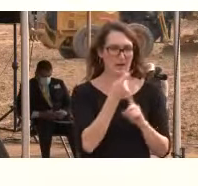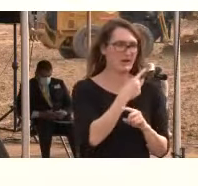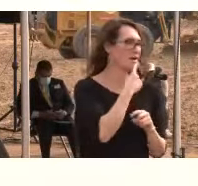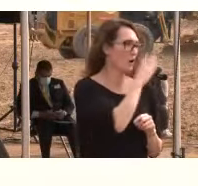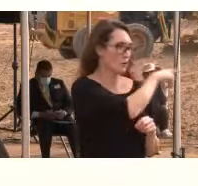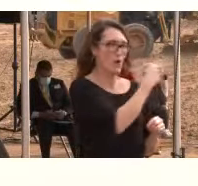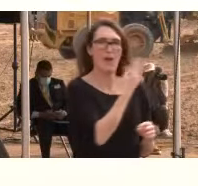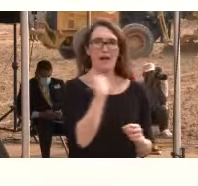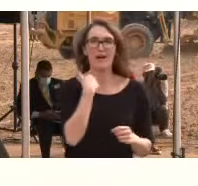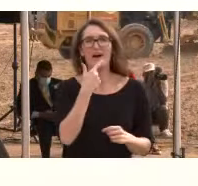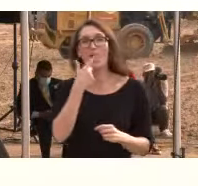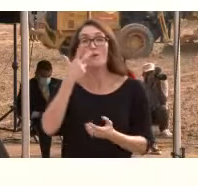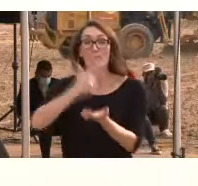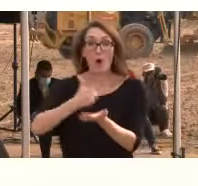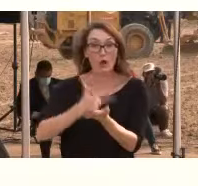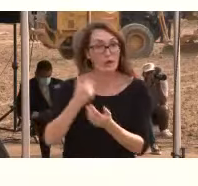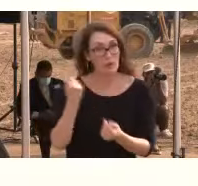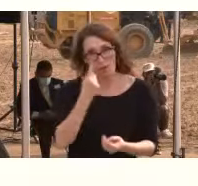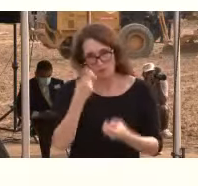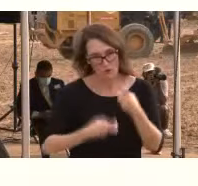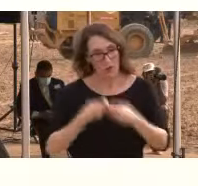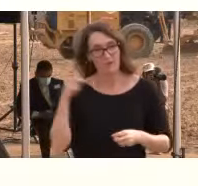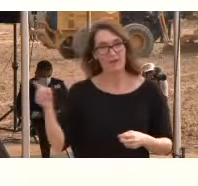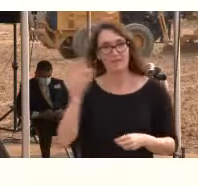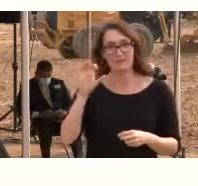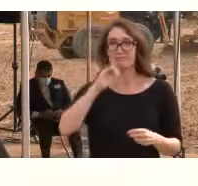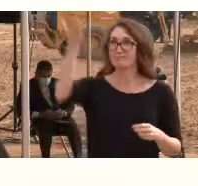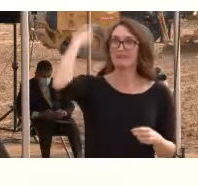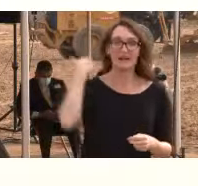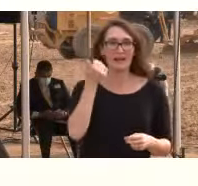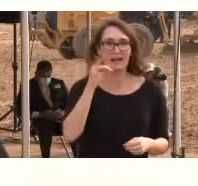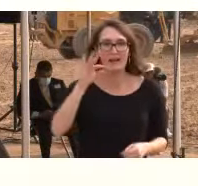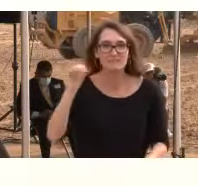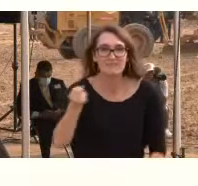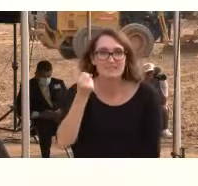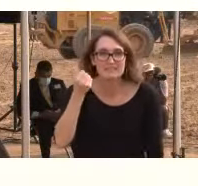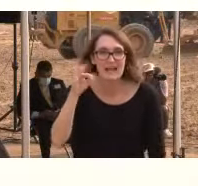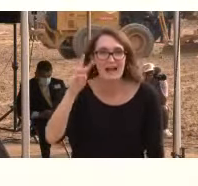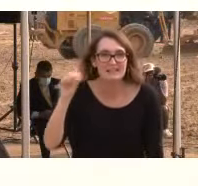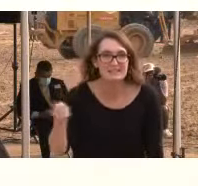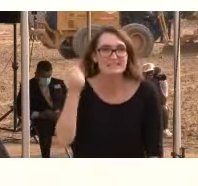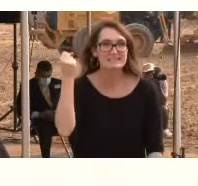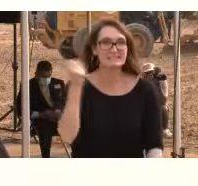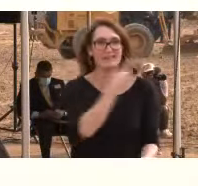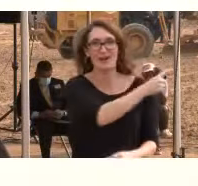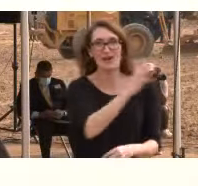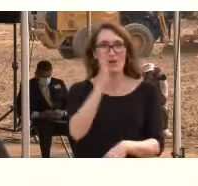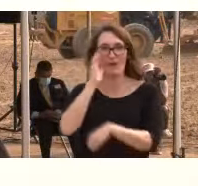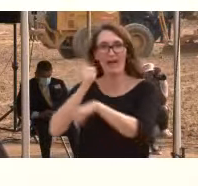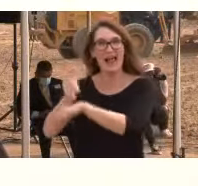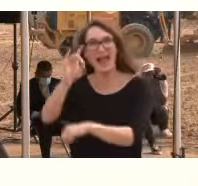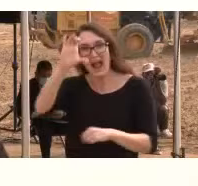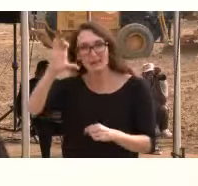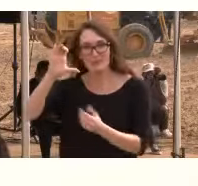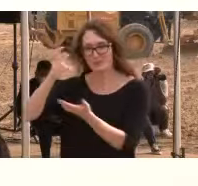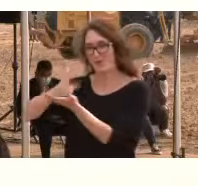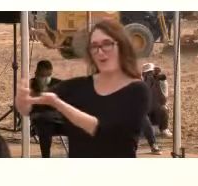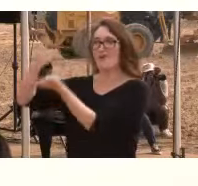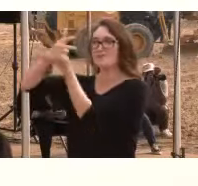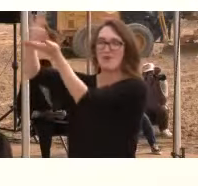you had trouble finding parking. I believe it was in the 50s or 60s. We are going to put in 800 parking spaces there.